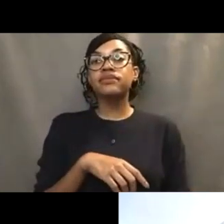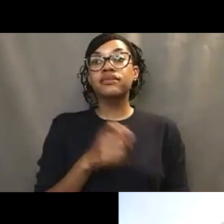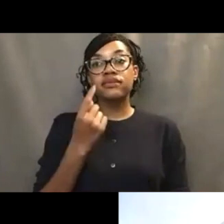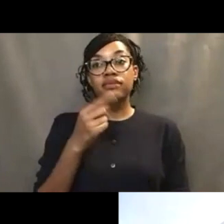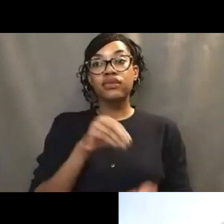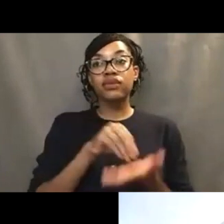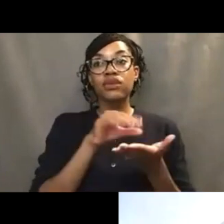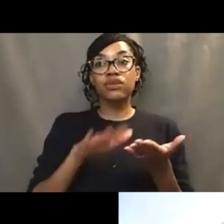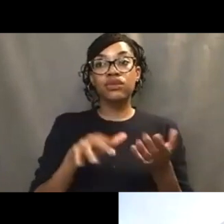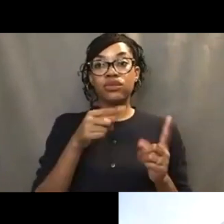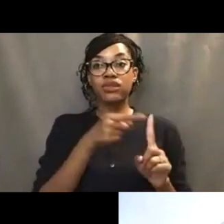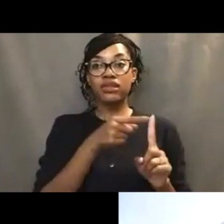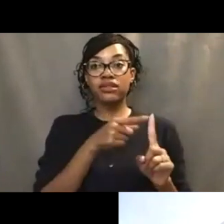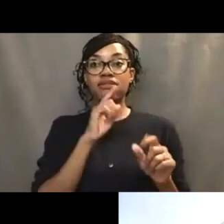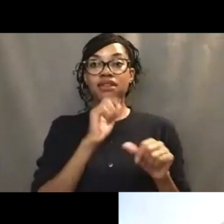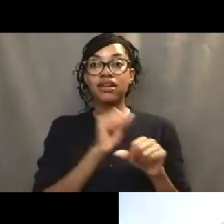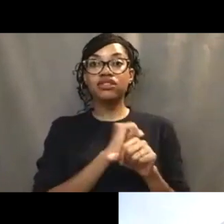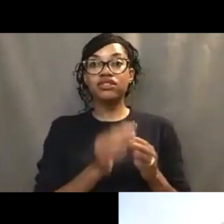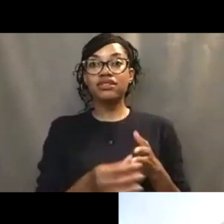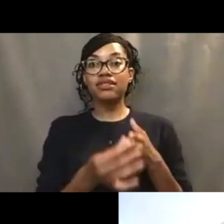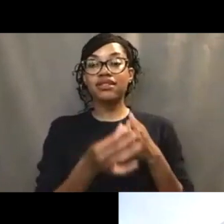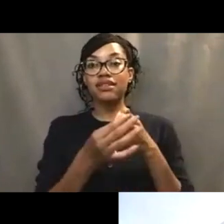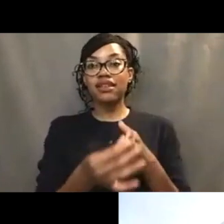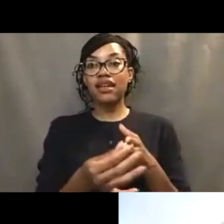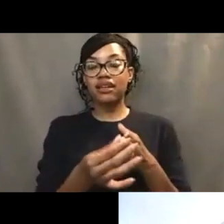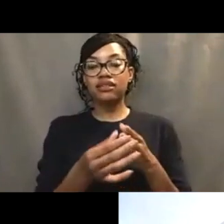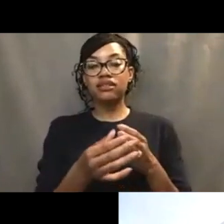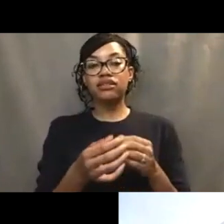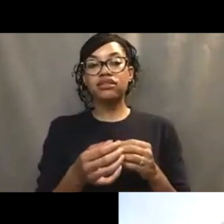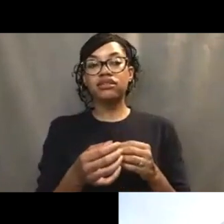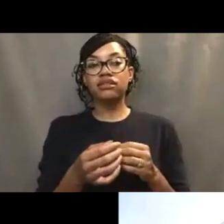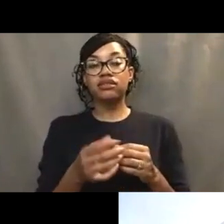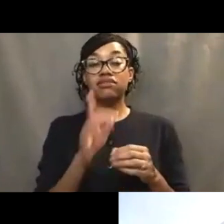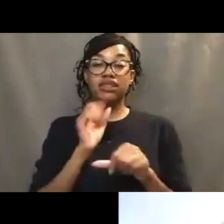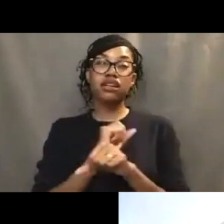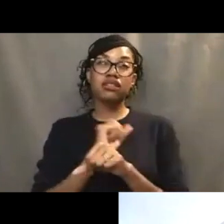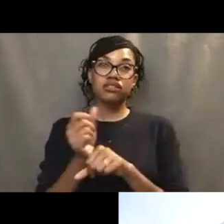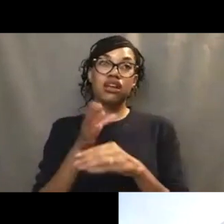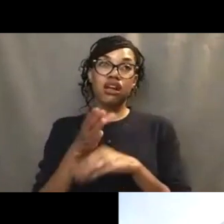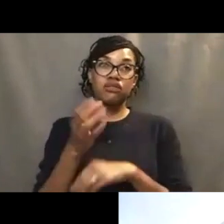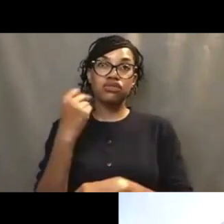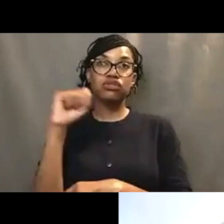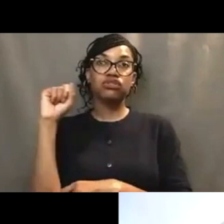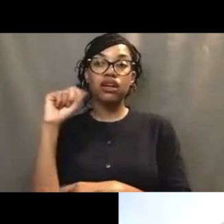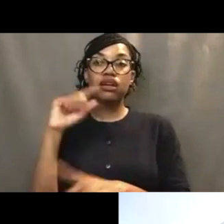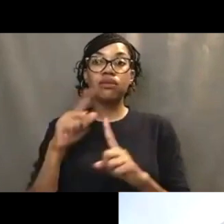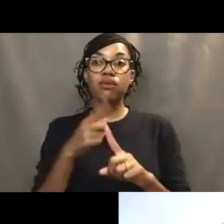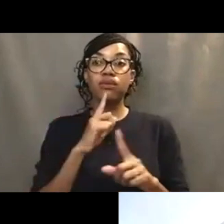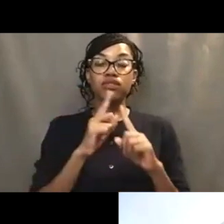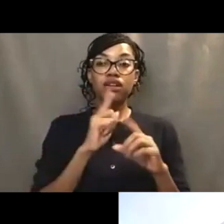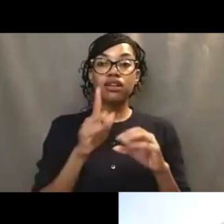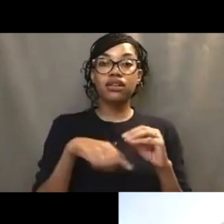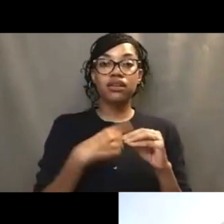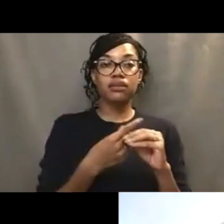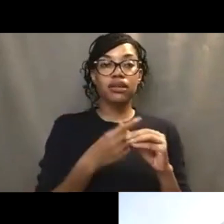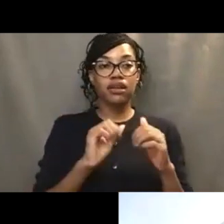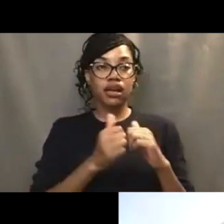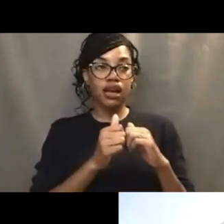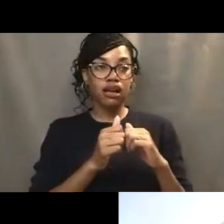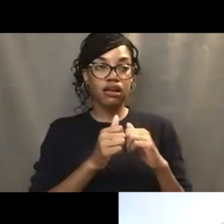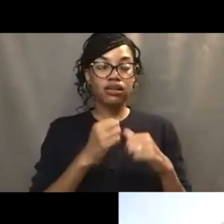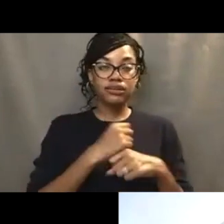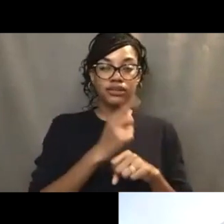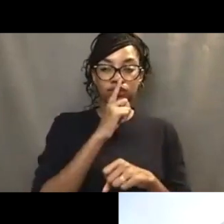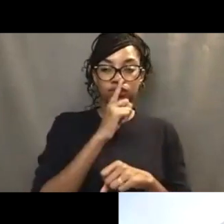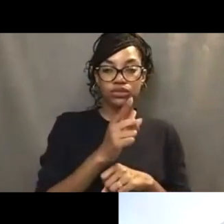when we, in the build up to actually after the strike, when we started talking about, okay, how are we going to make sure that